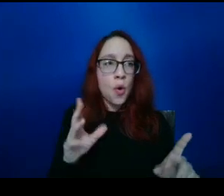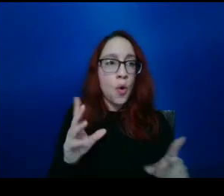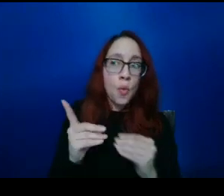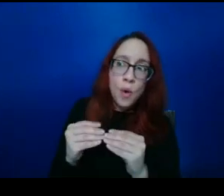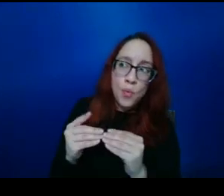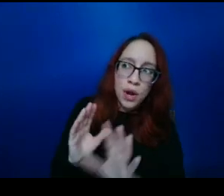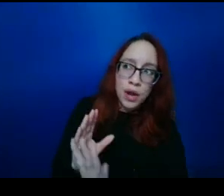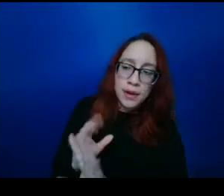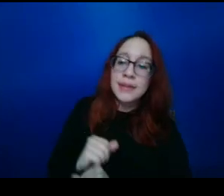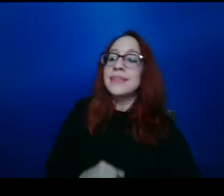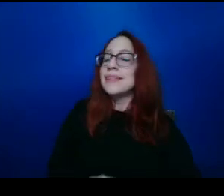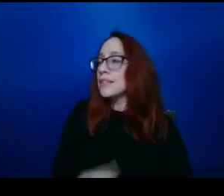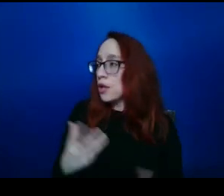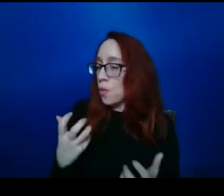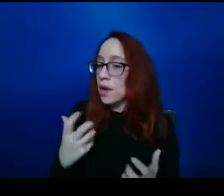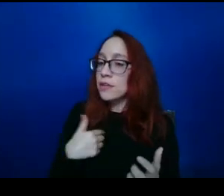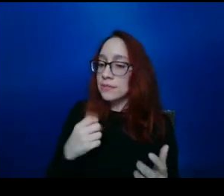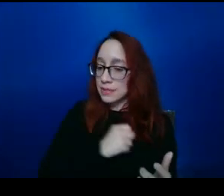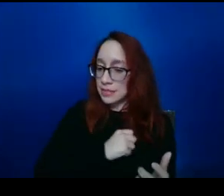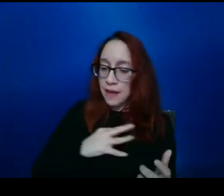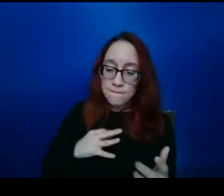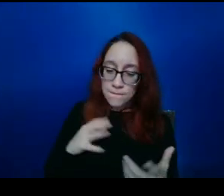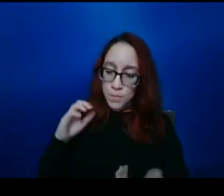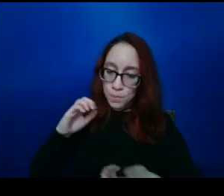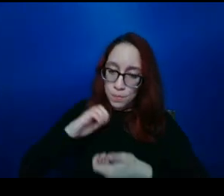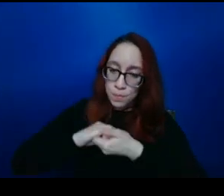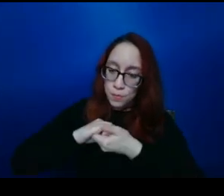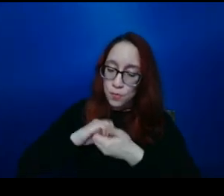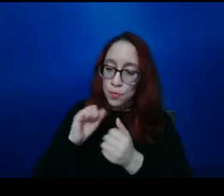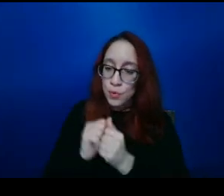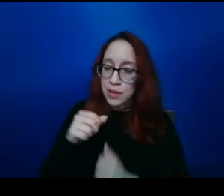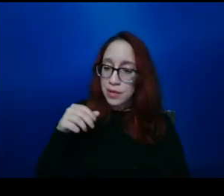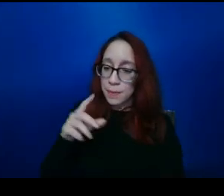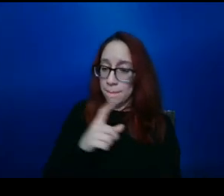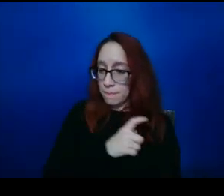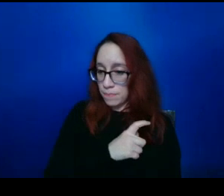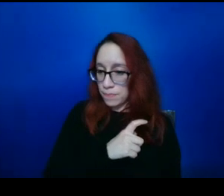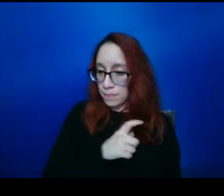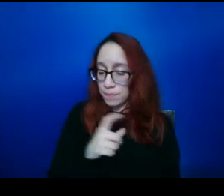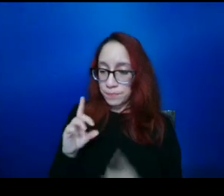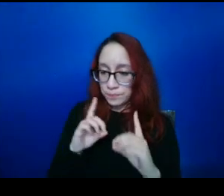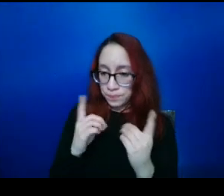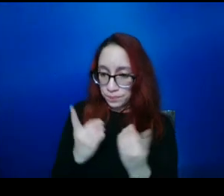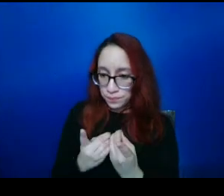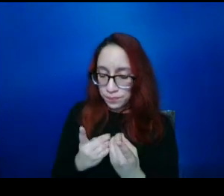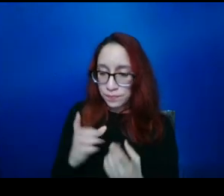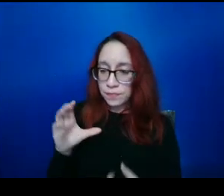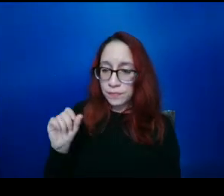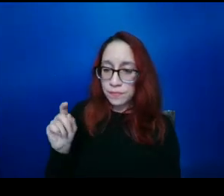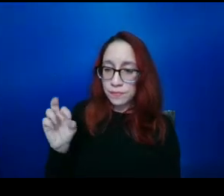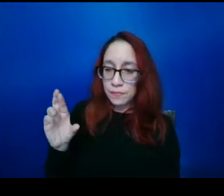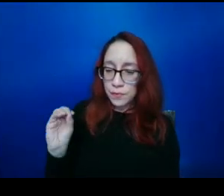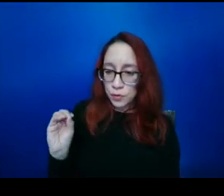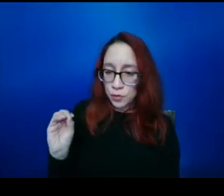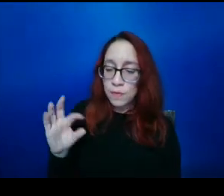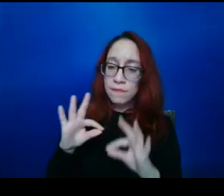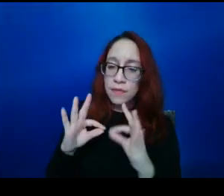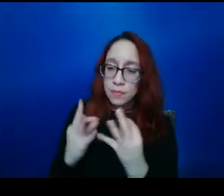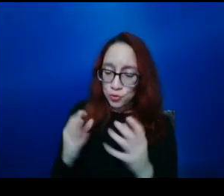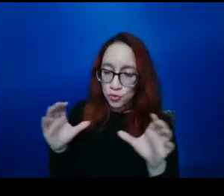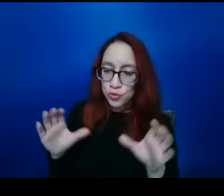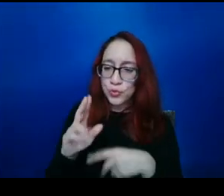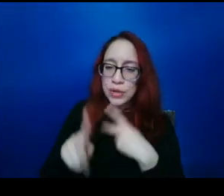Go ahead. I'd also like staff to partner with the PD and the Castro family into looking into doing